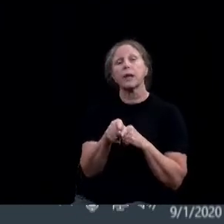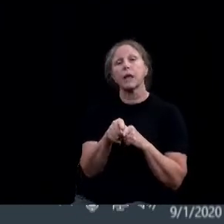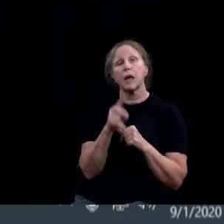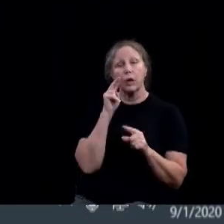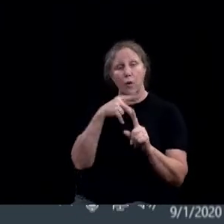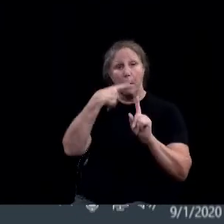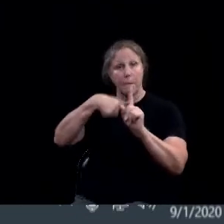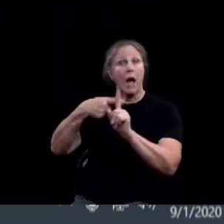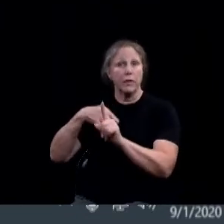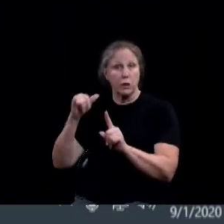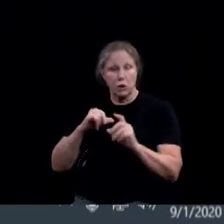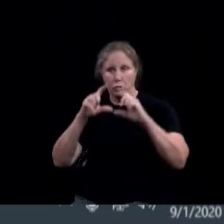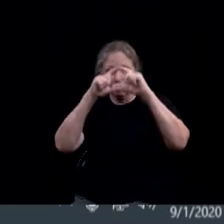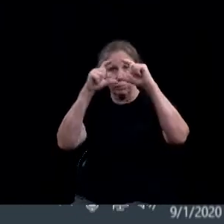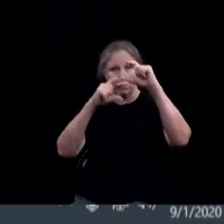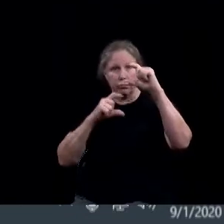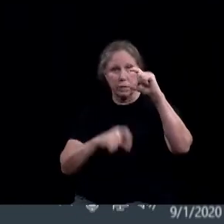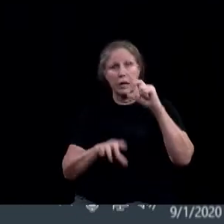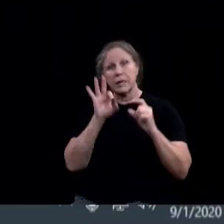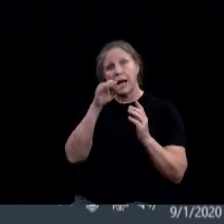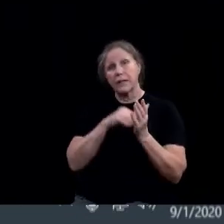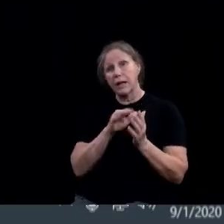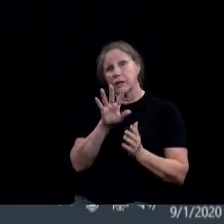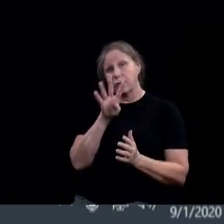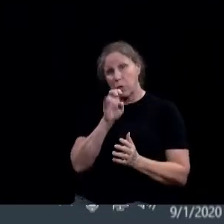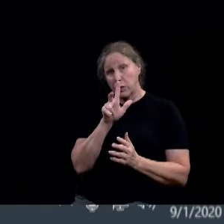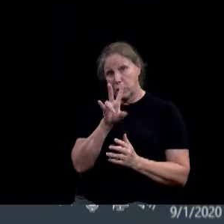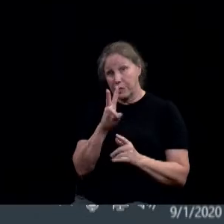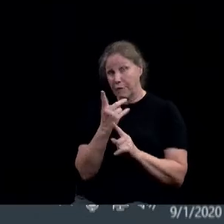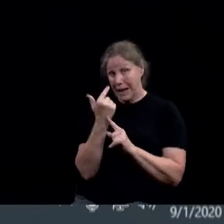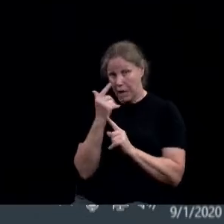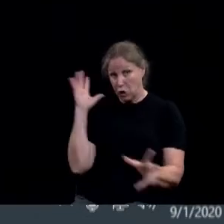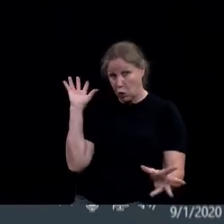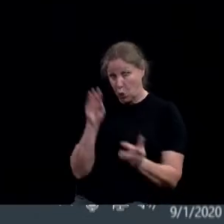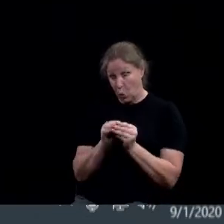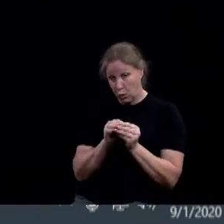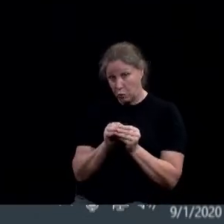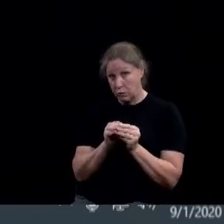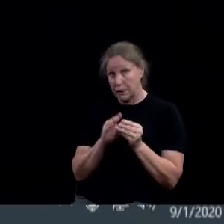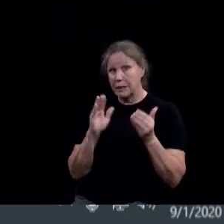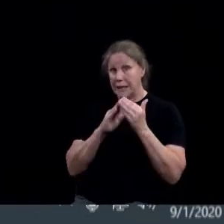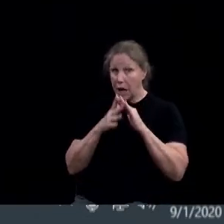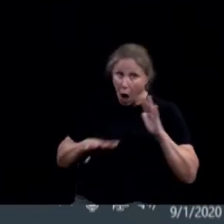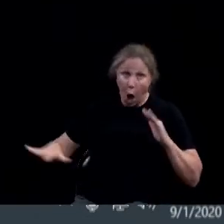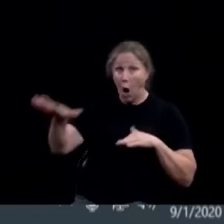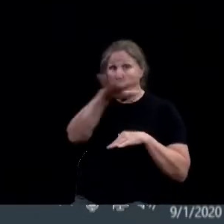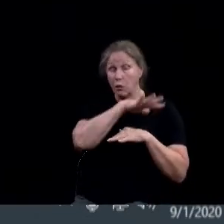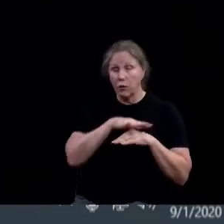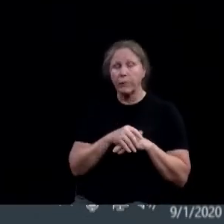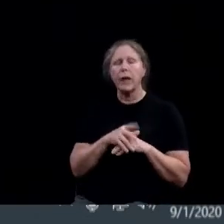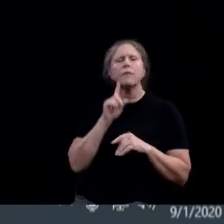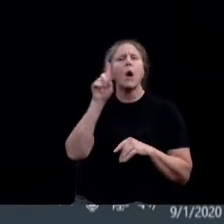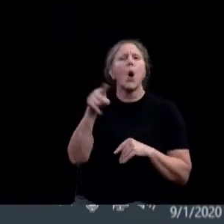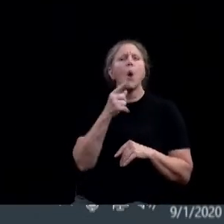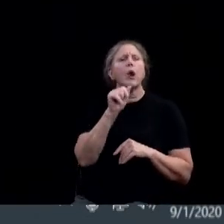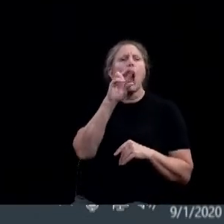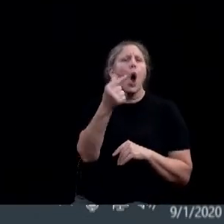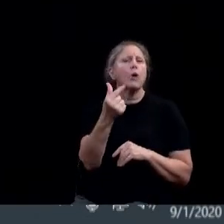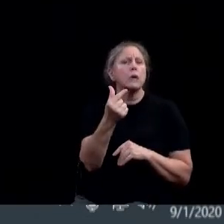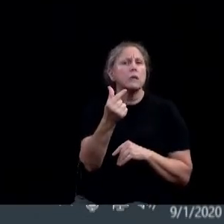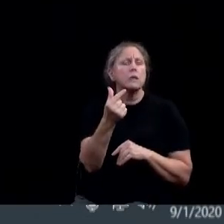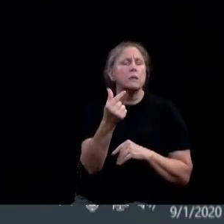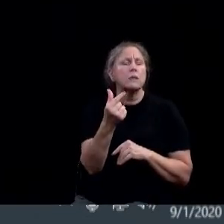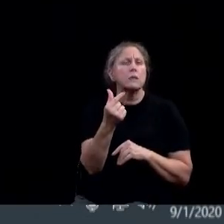9,437 cases last year, citywide. If I wanted to look at August, I see we had 567